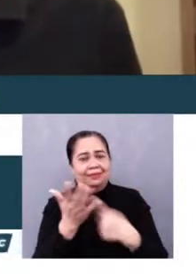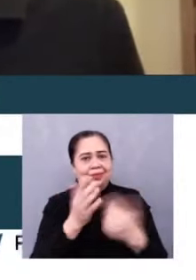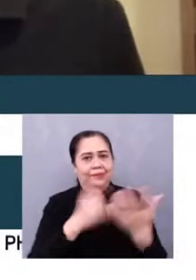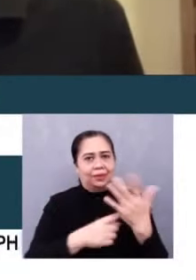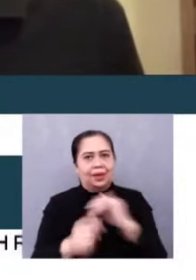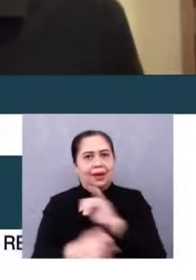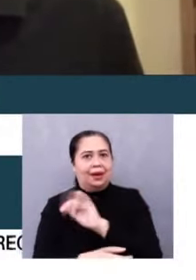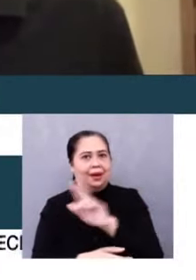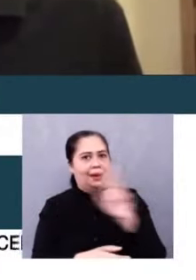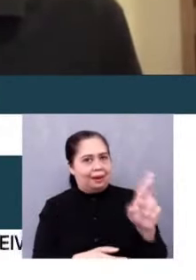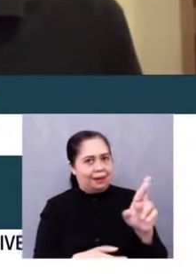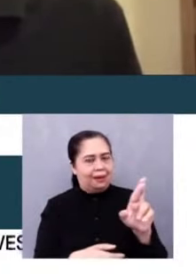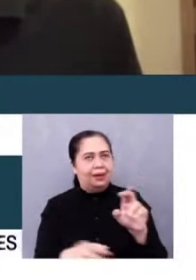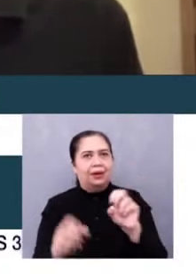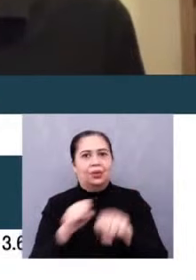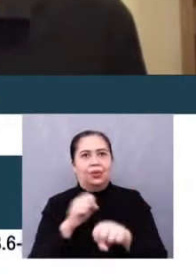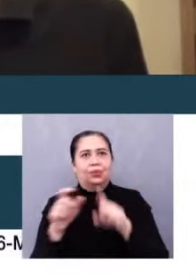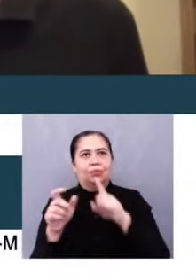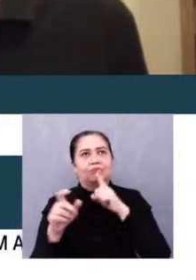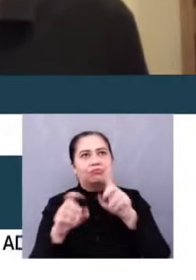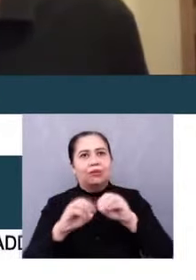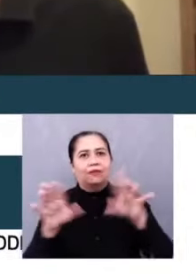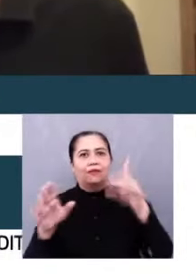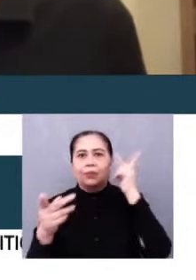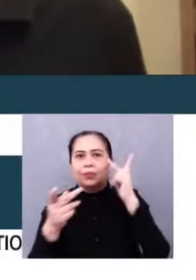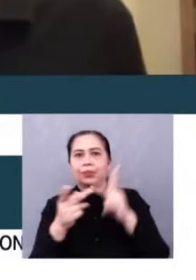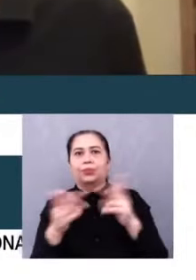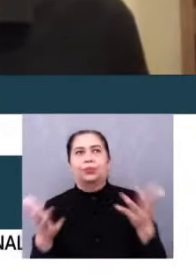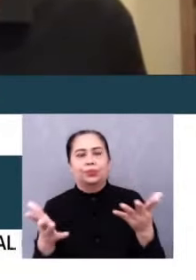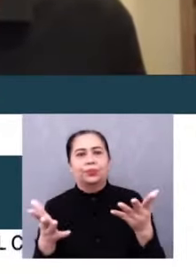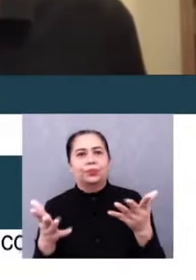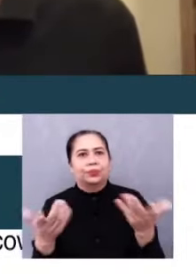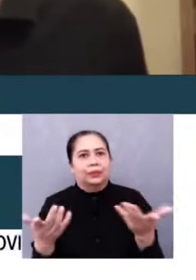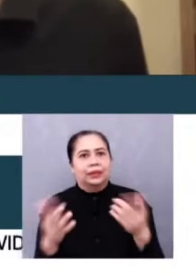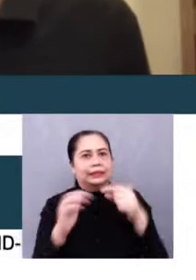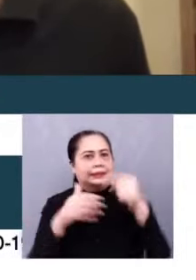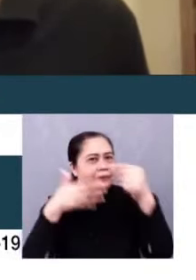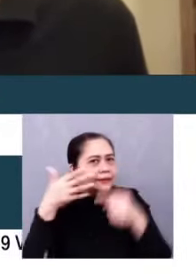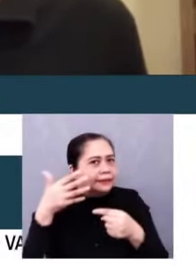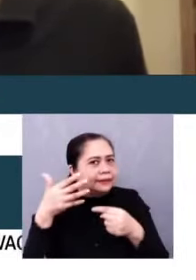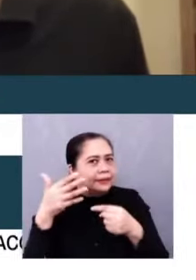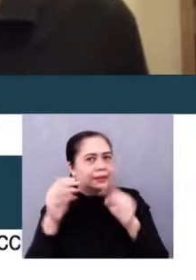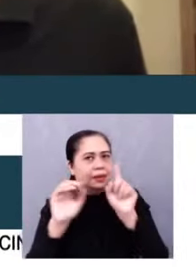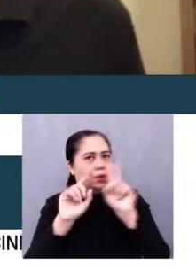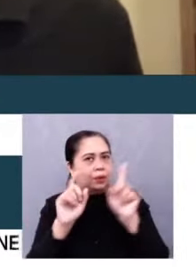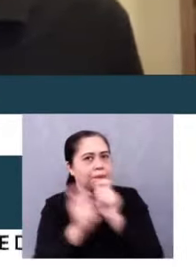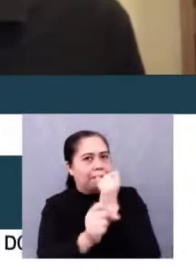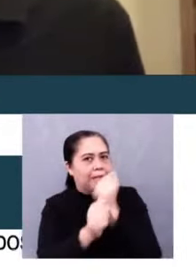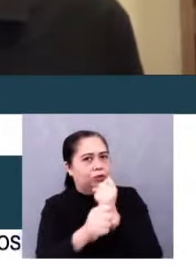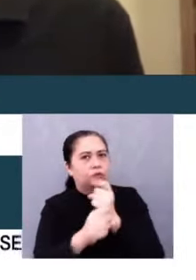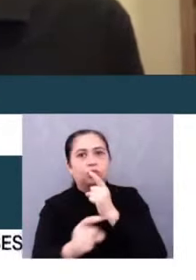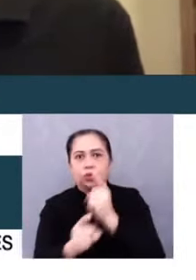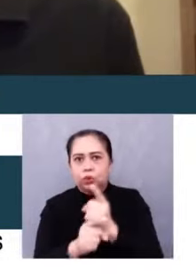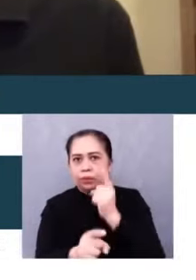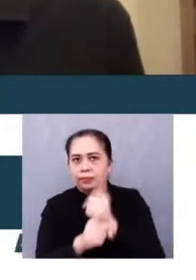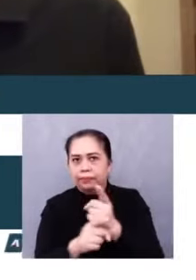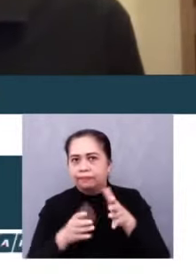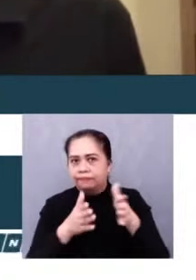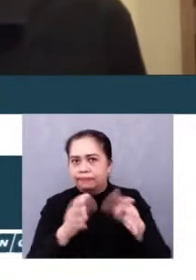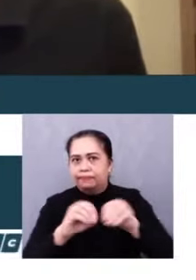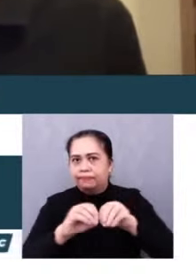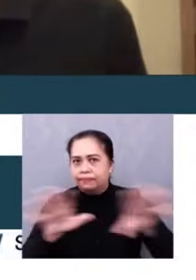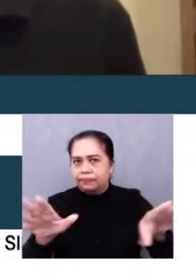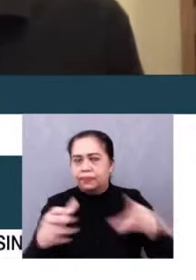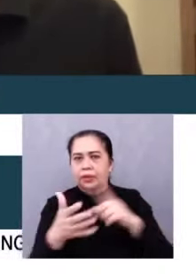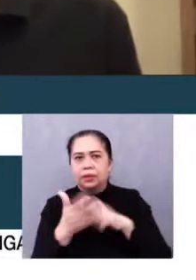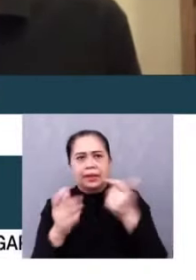regulations. It's really for purposes of detailing or ensuring the proper implementation of any